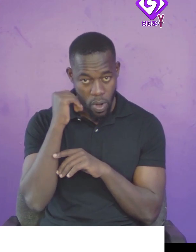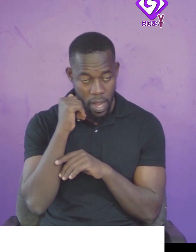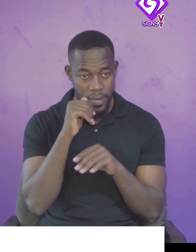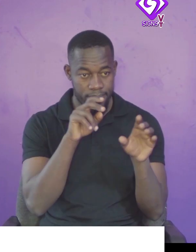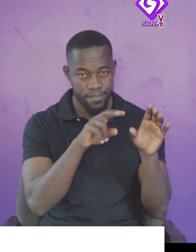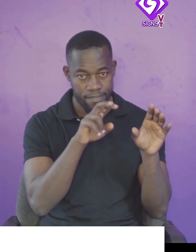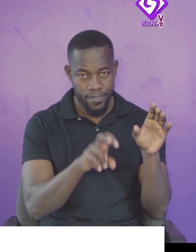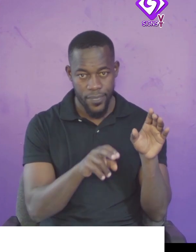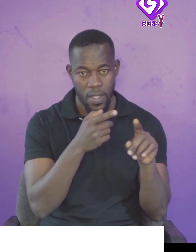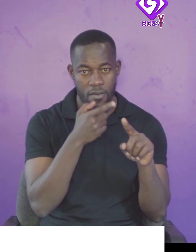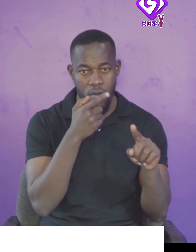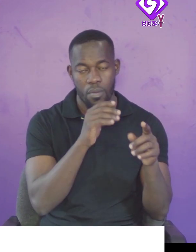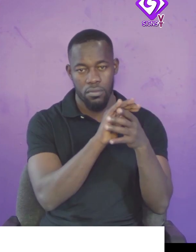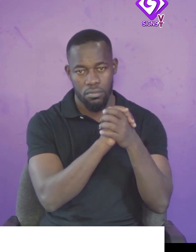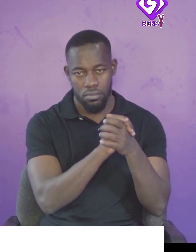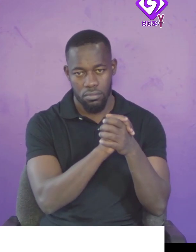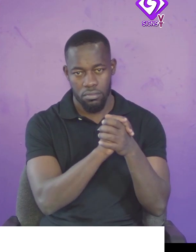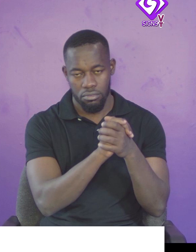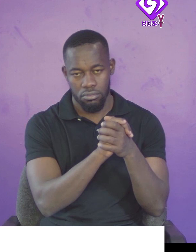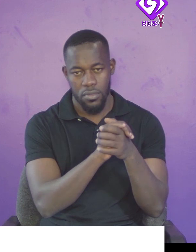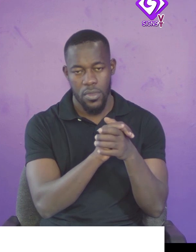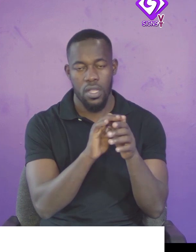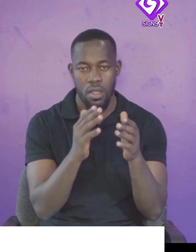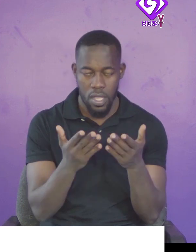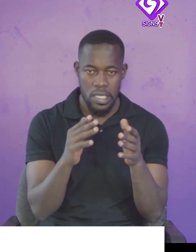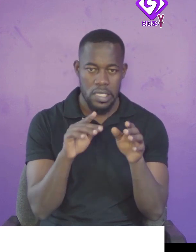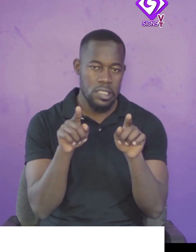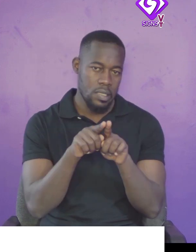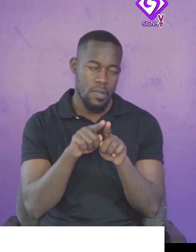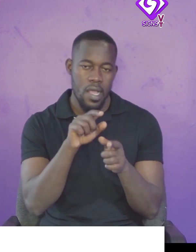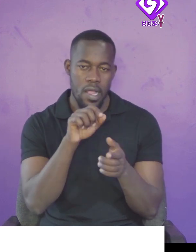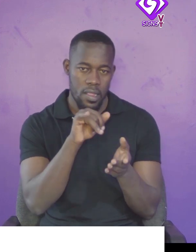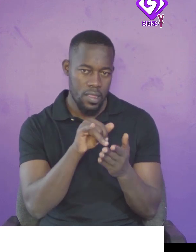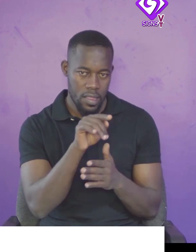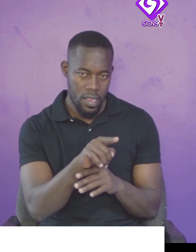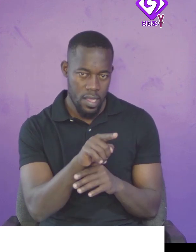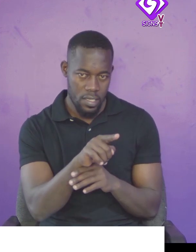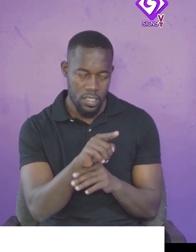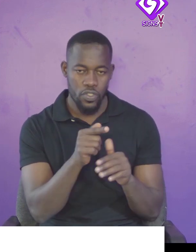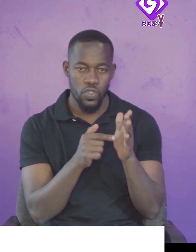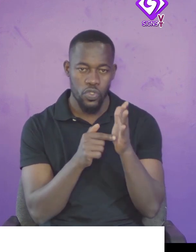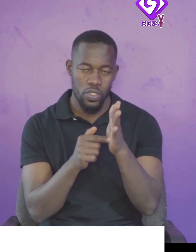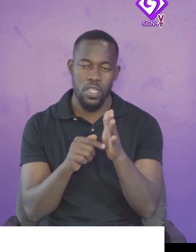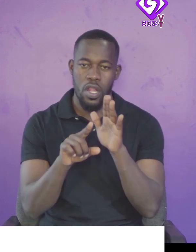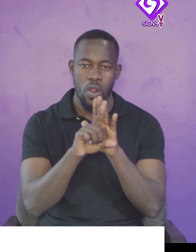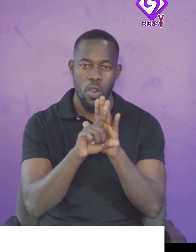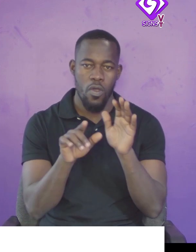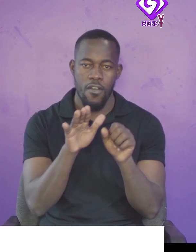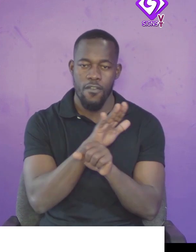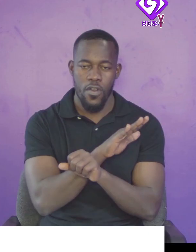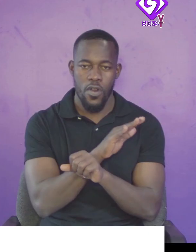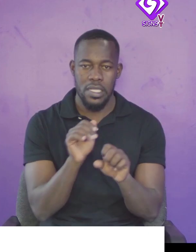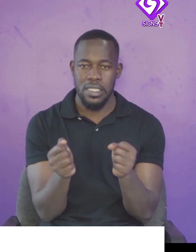resignation by either leader. The ruling effectively reinforces the legal safeguards around the